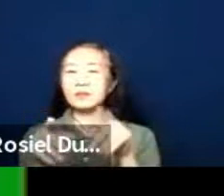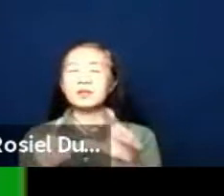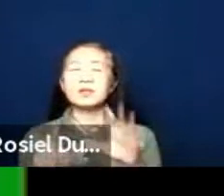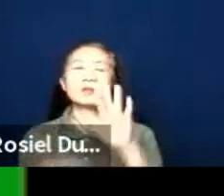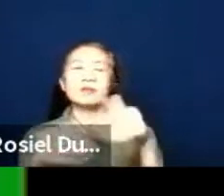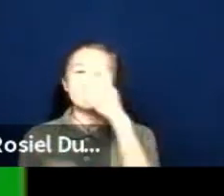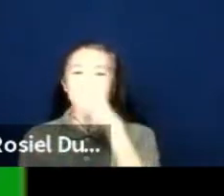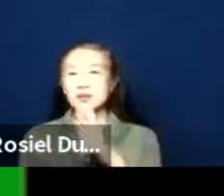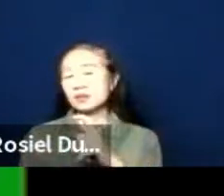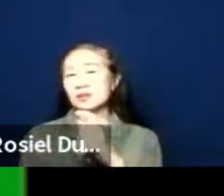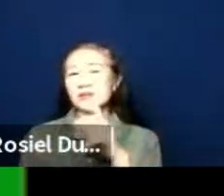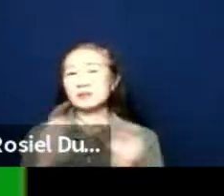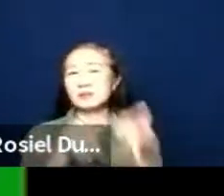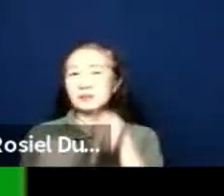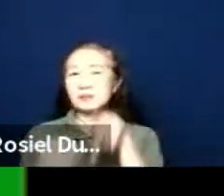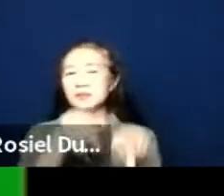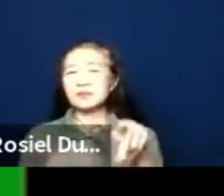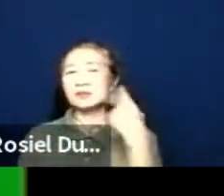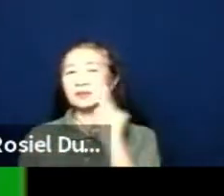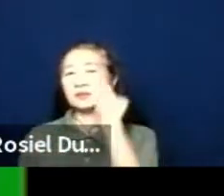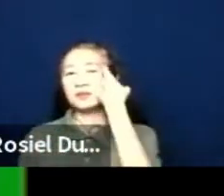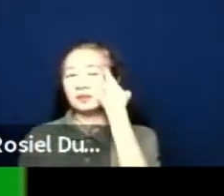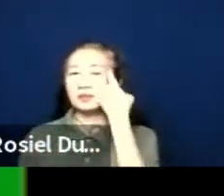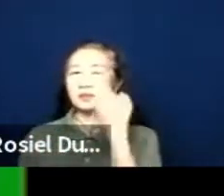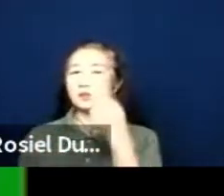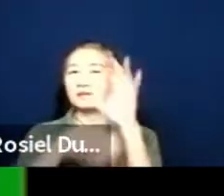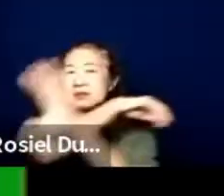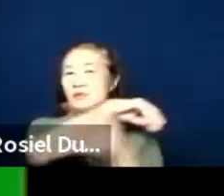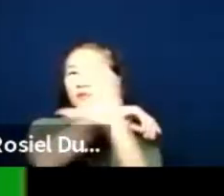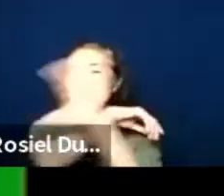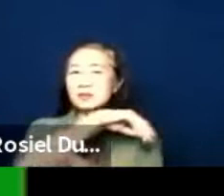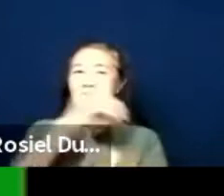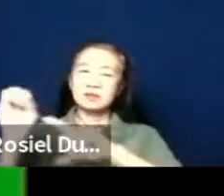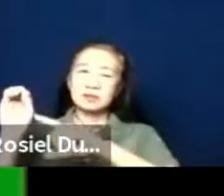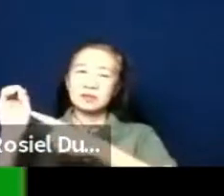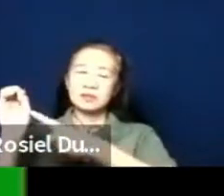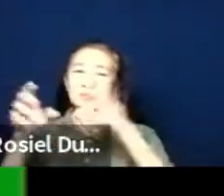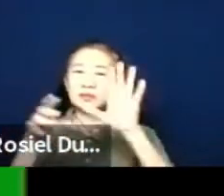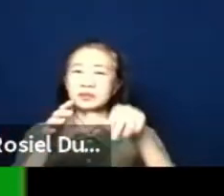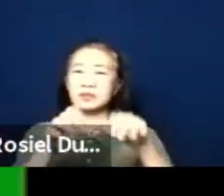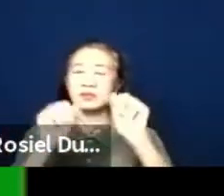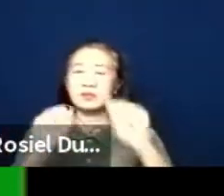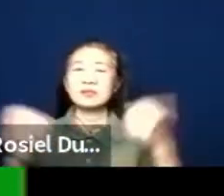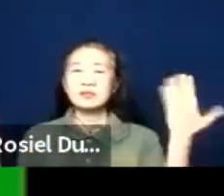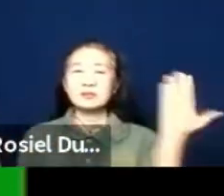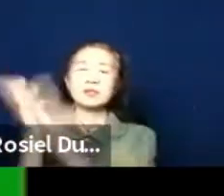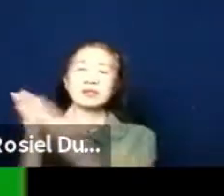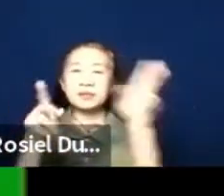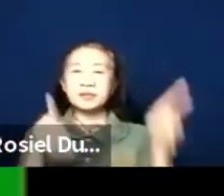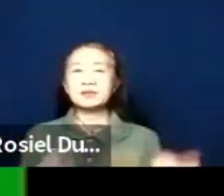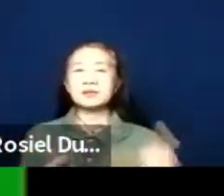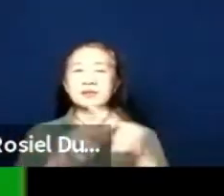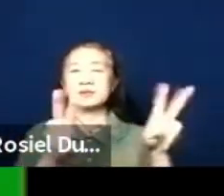ages, races, genders, or national origin, and disabilities can impact a person in a variety of ways,